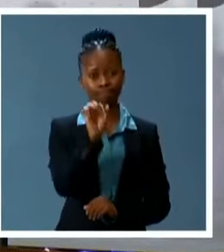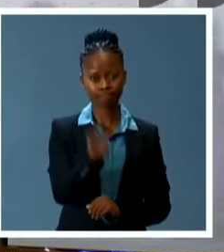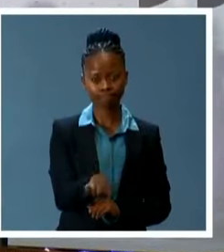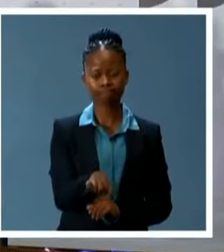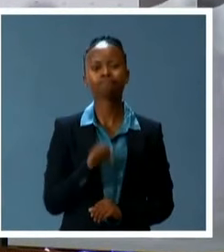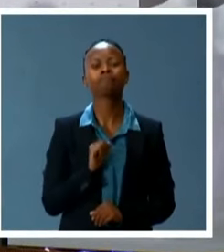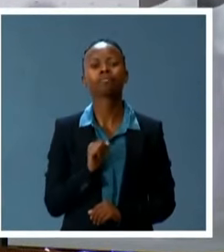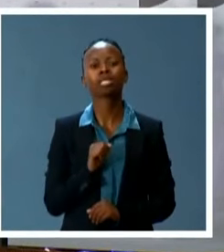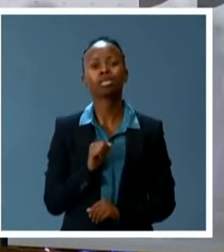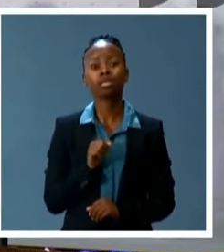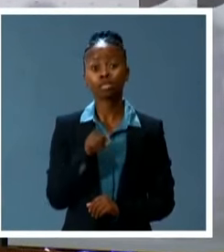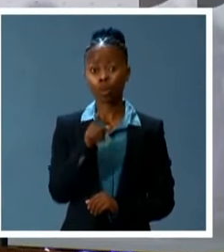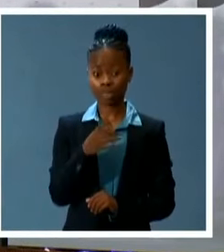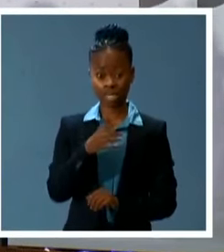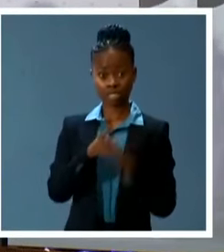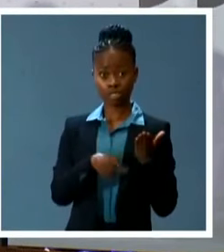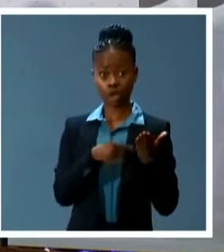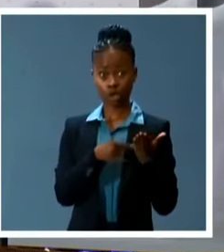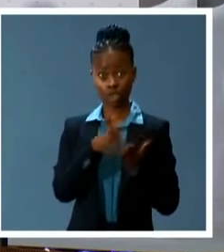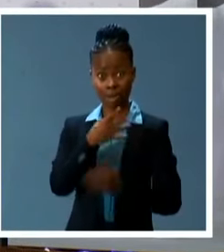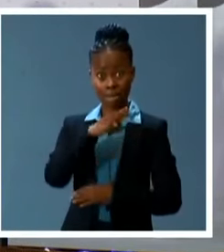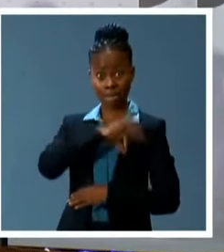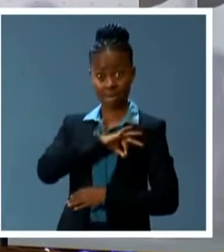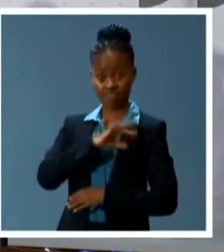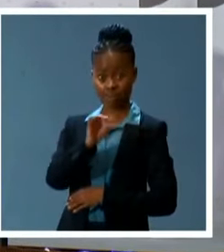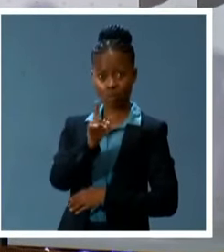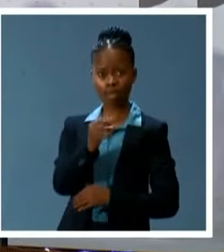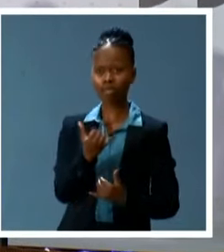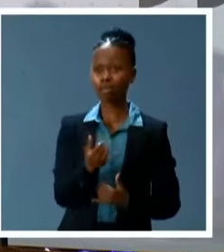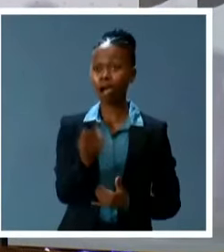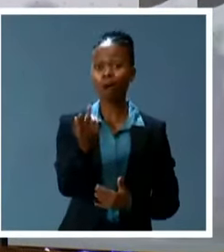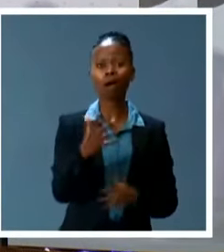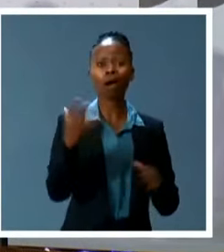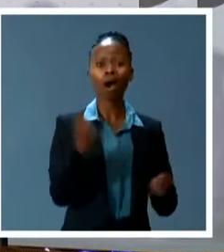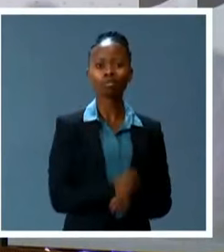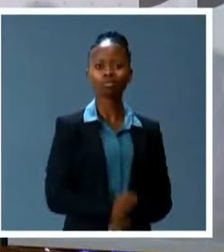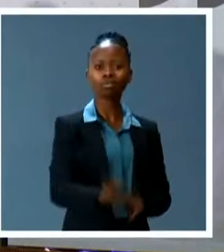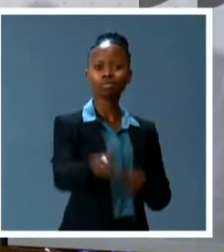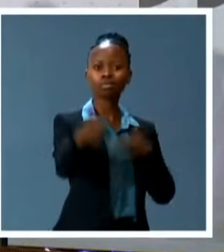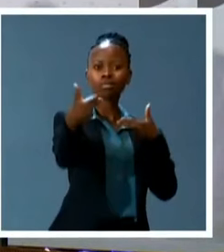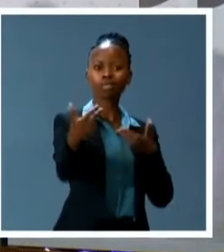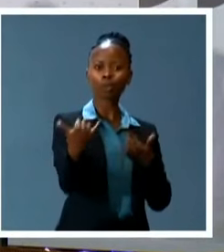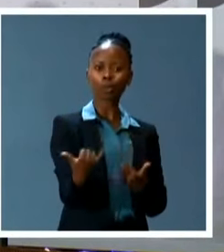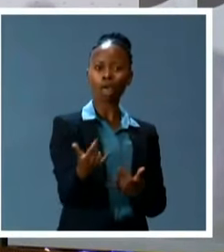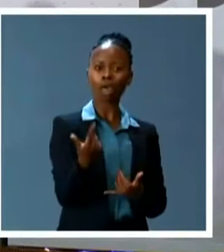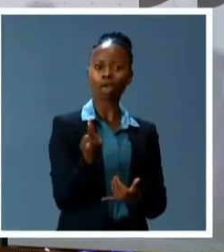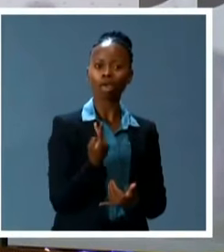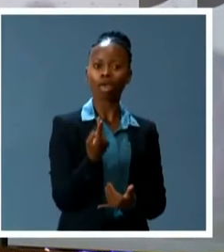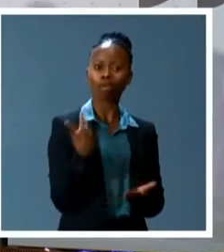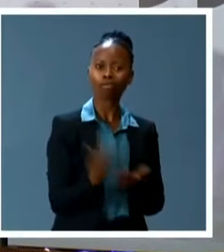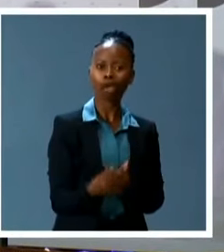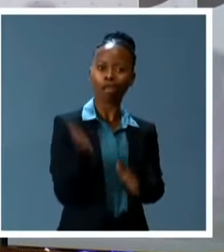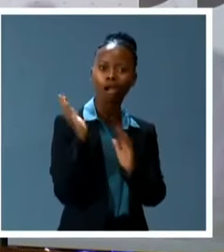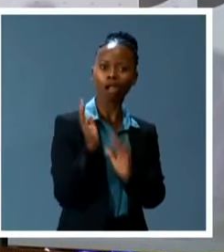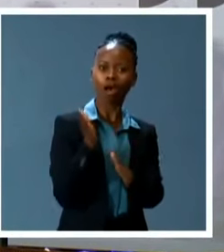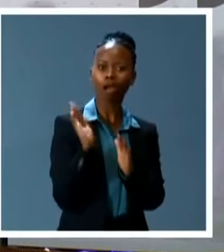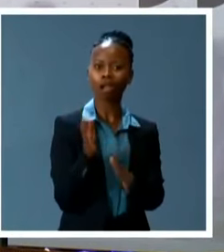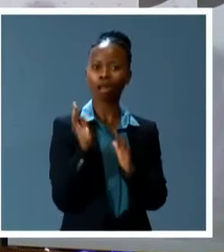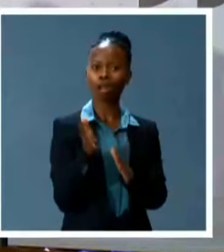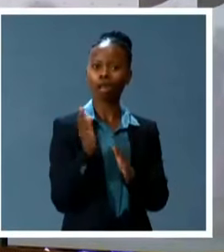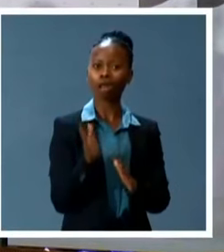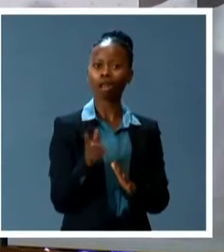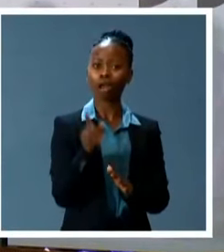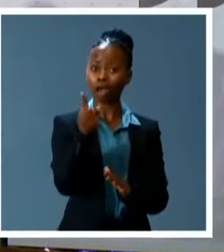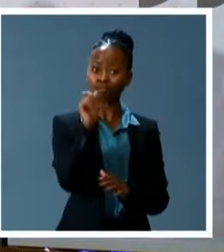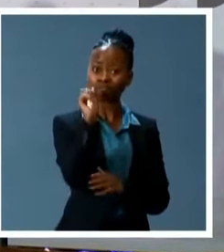of that technology is that you and I are able to connect in the manner in which we have today, which is absolutely fantastic given